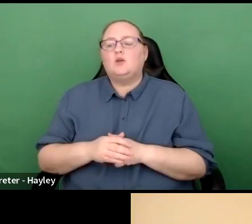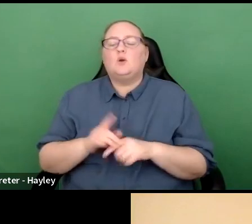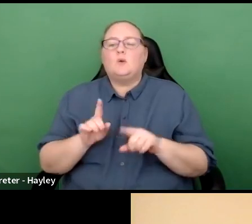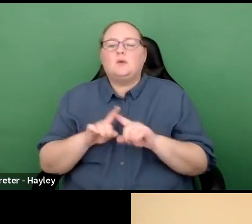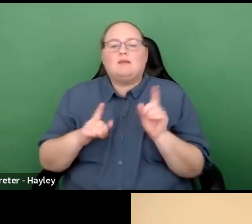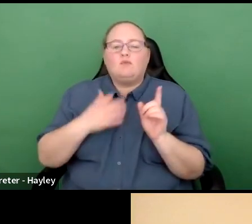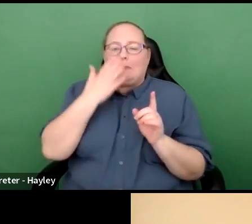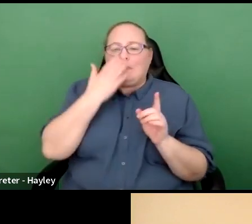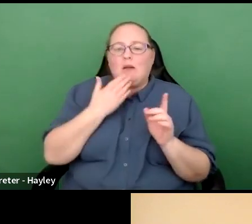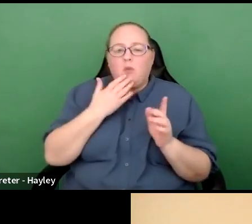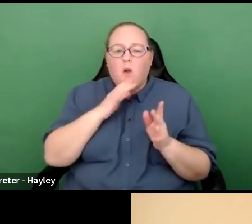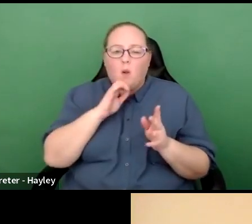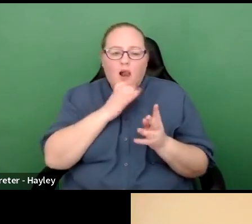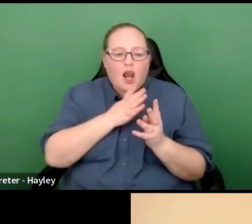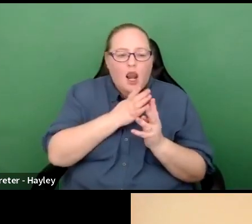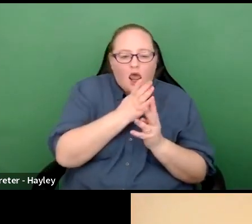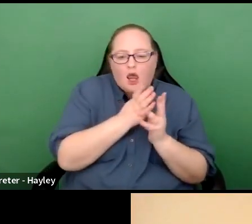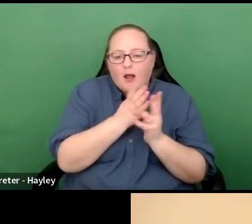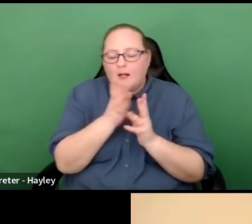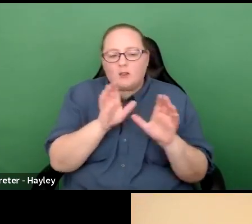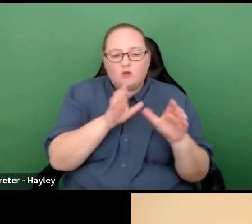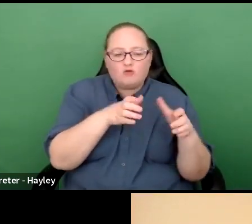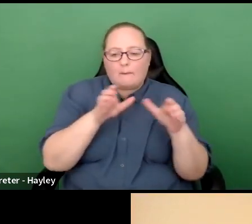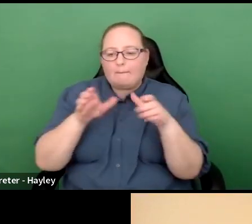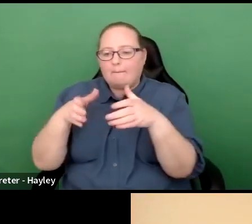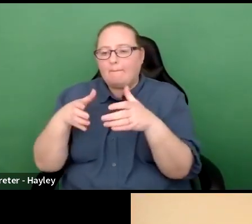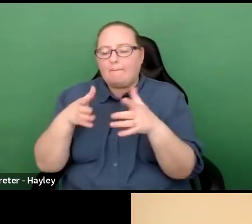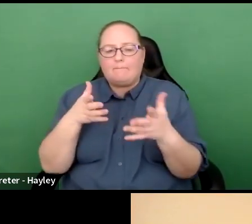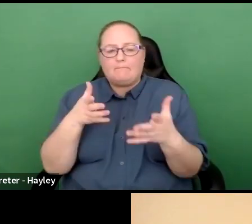different routes, you know,